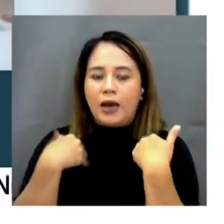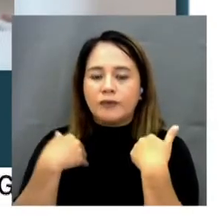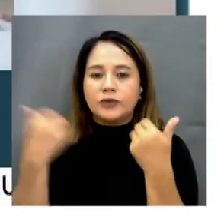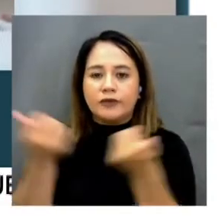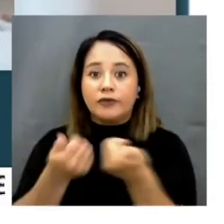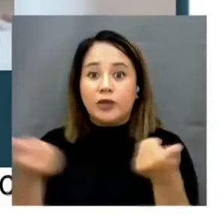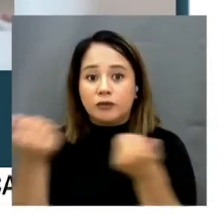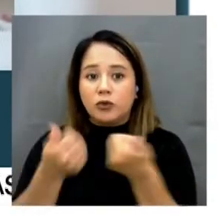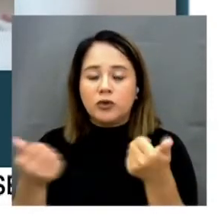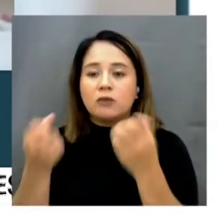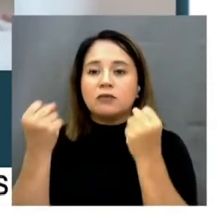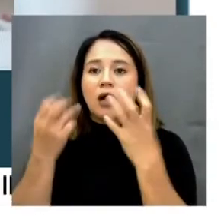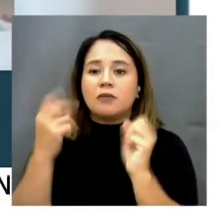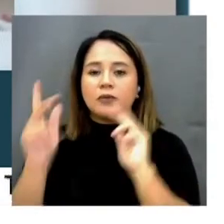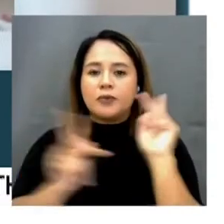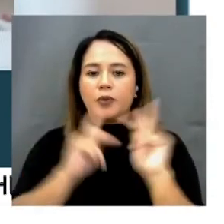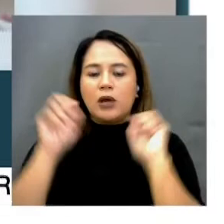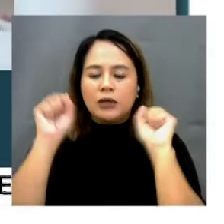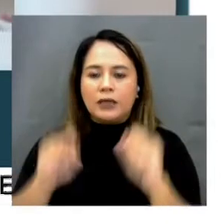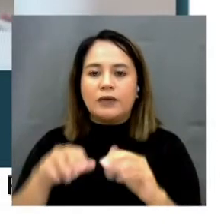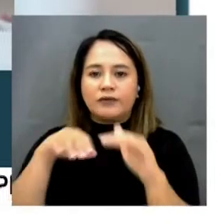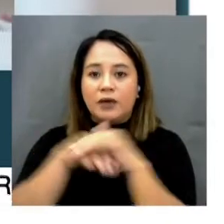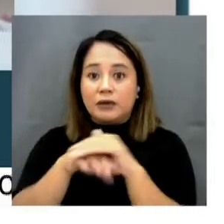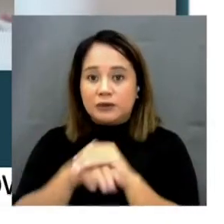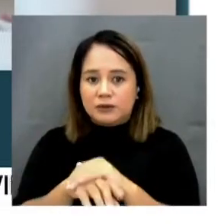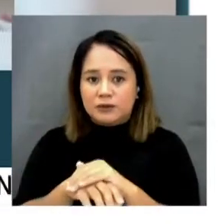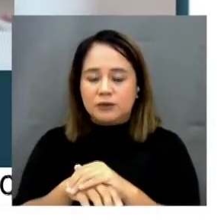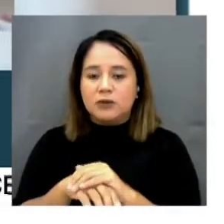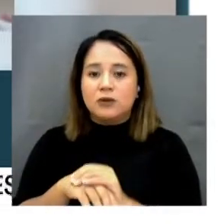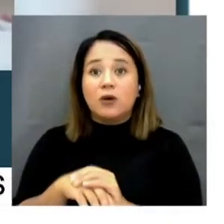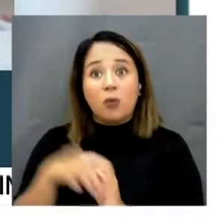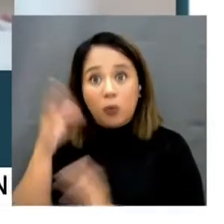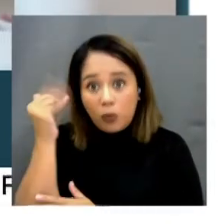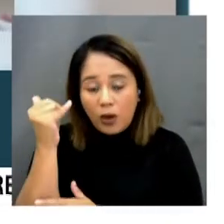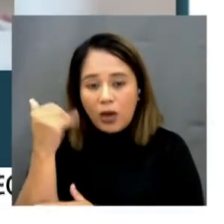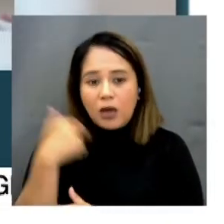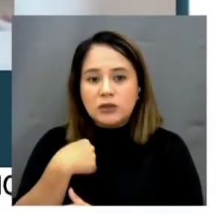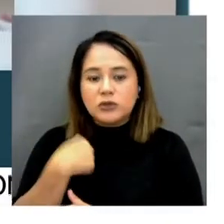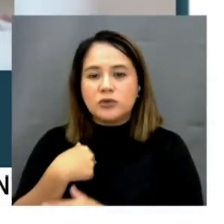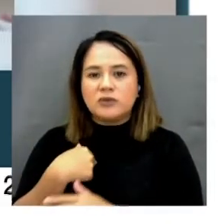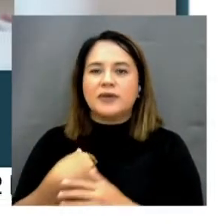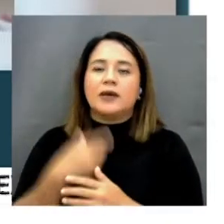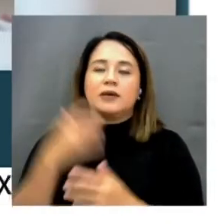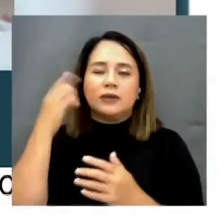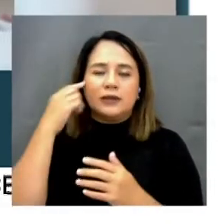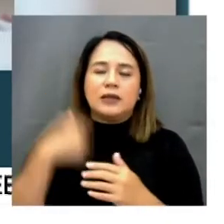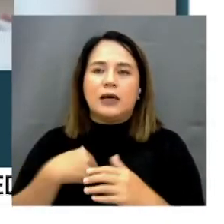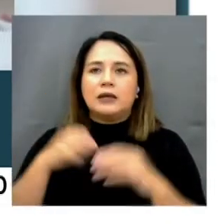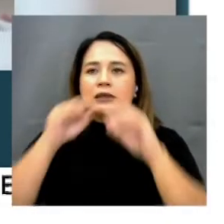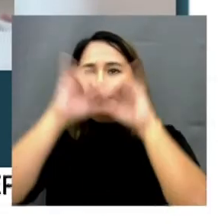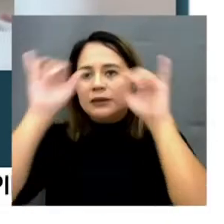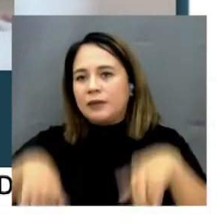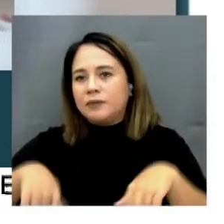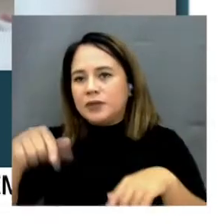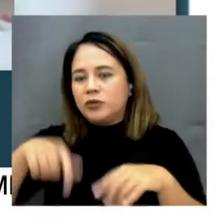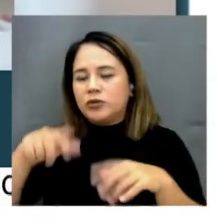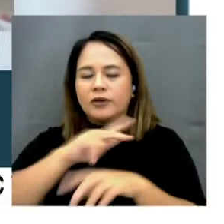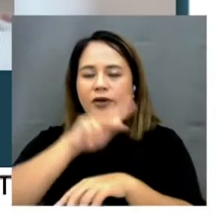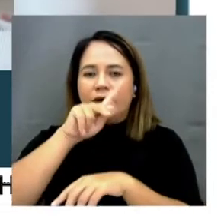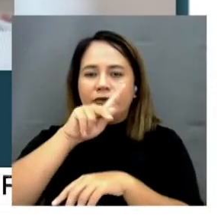of having it available so that a lot of people can have access to that. Because, you know, the bureaucratic system of the government cannot really, you know,